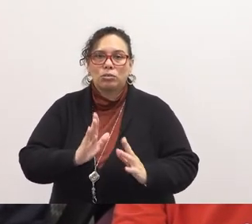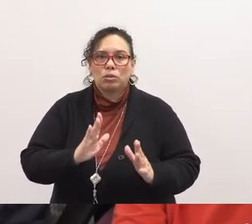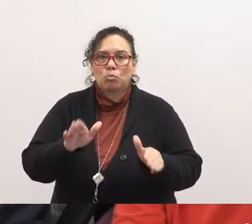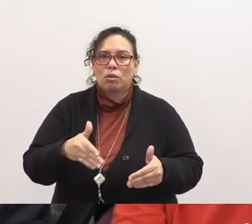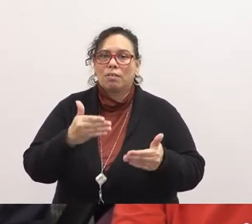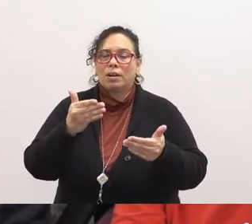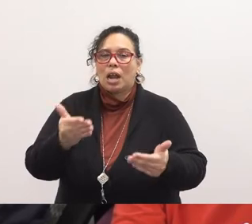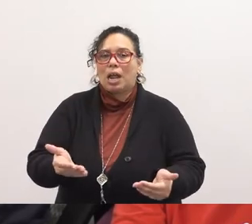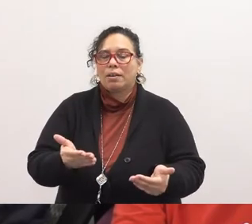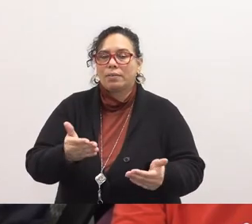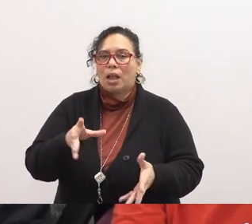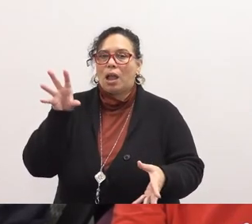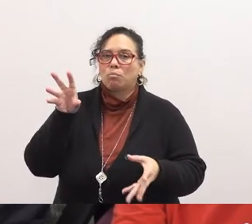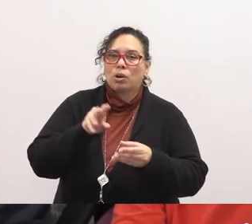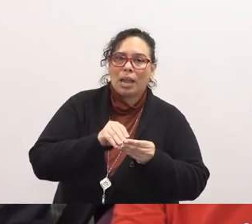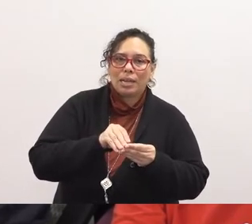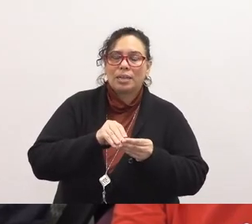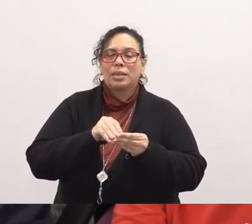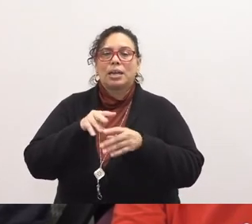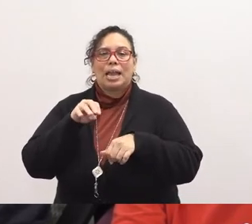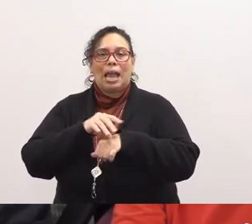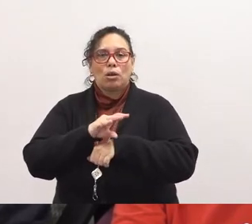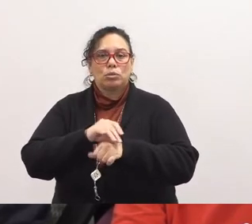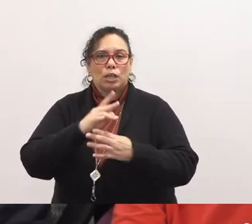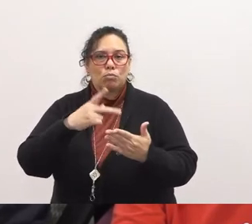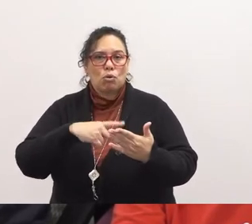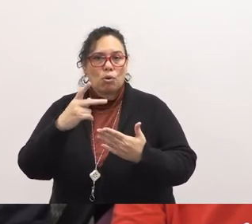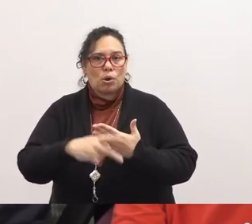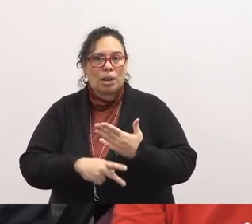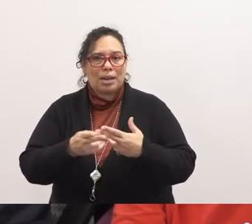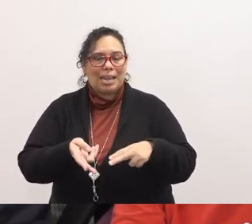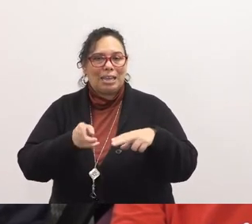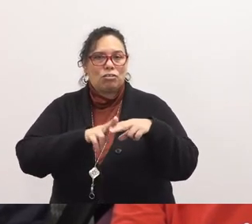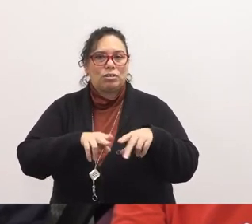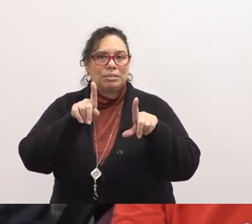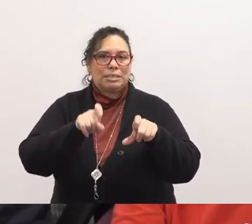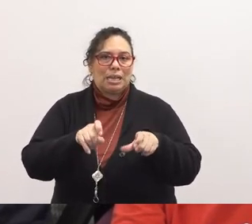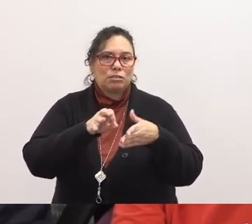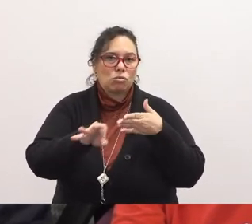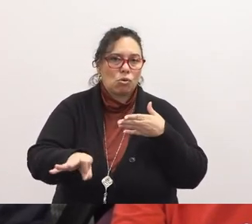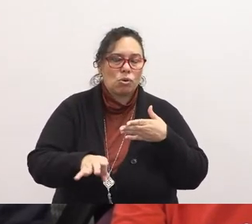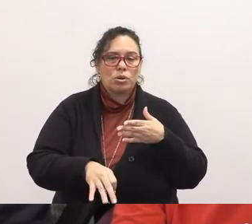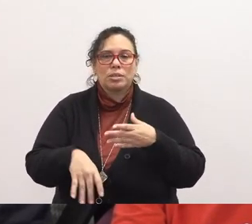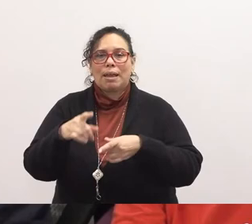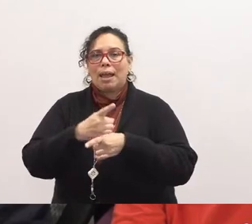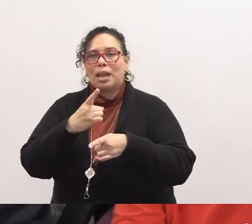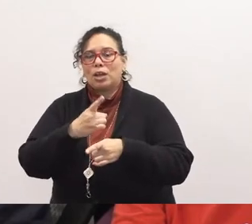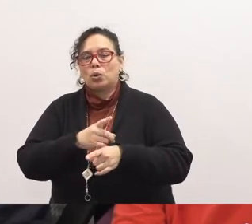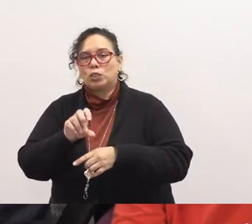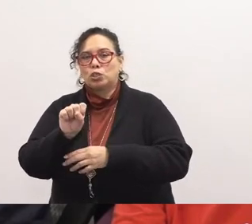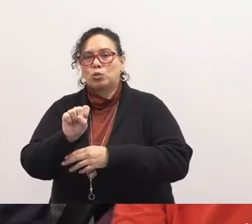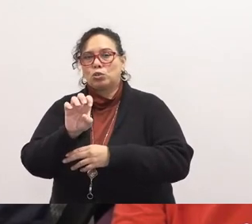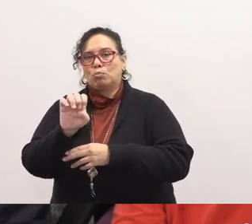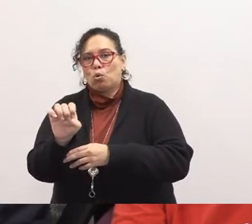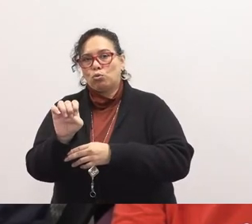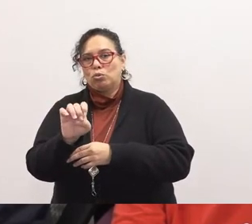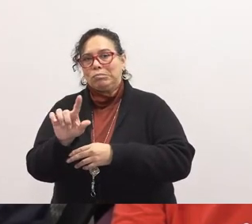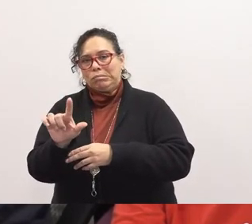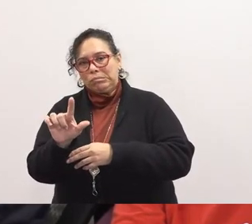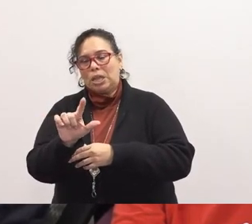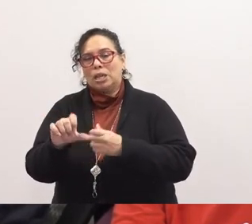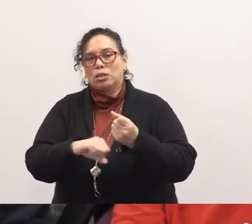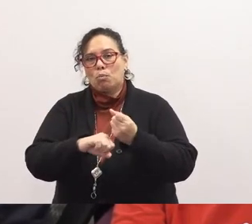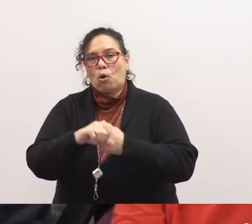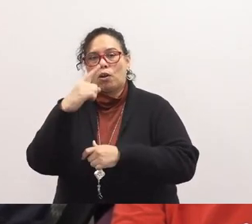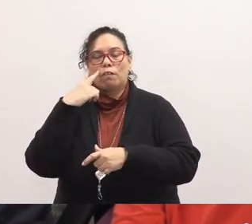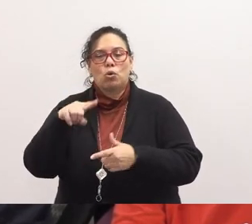providing a comprehensive school counseling program, there are increased test scores, adequate social emotional support for students,